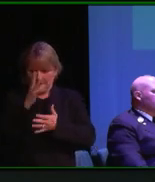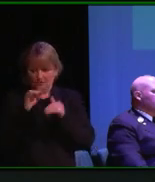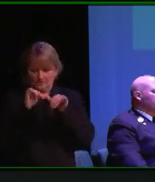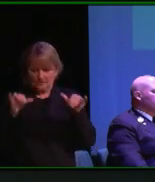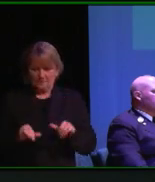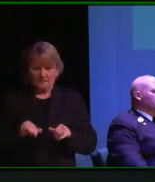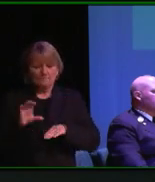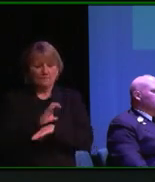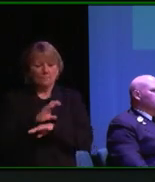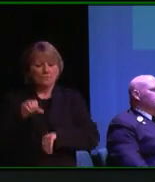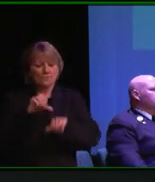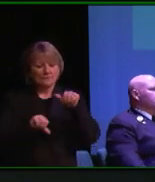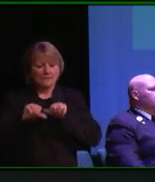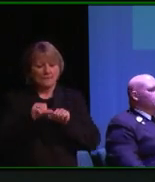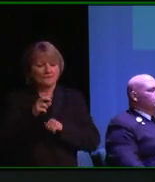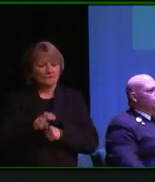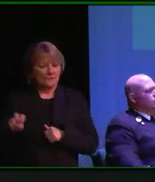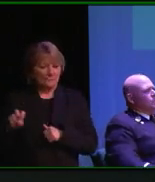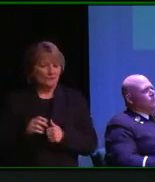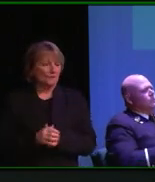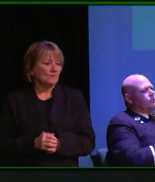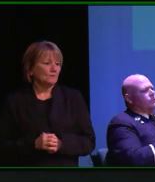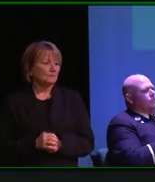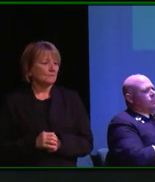Systems, Computer Science Transfer.